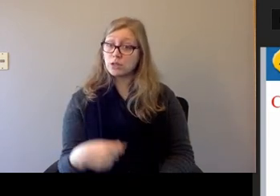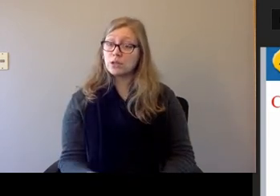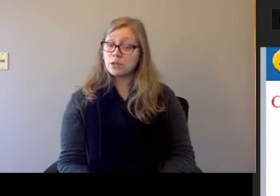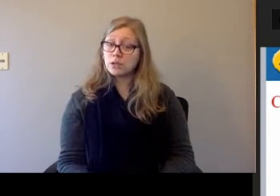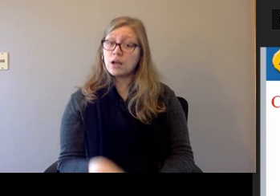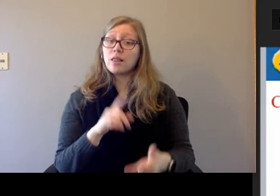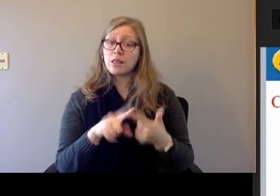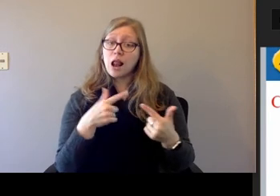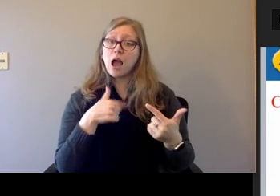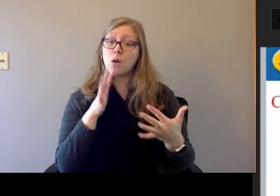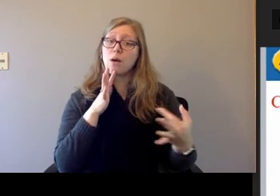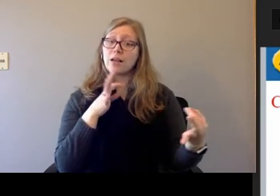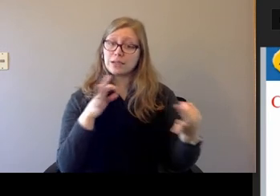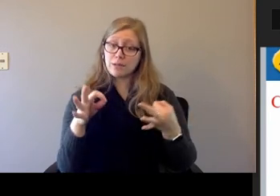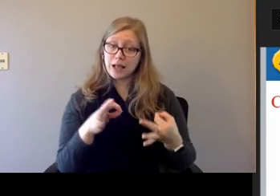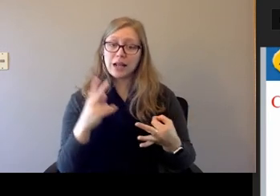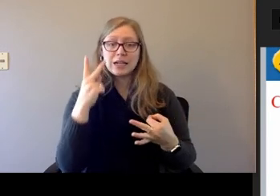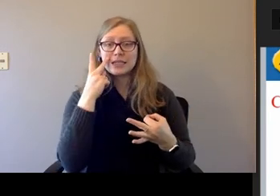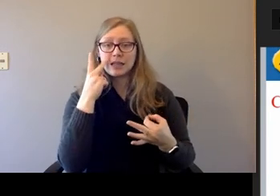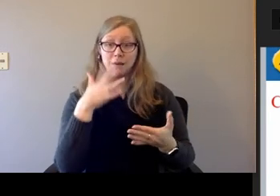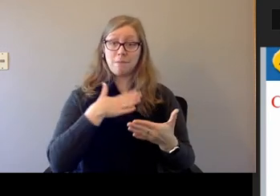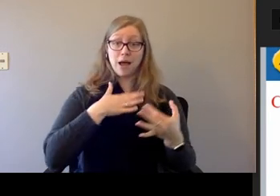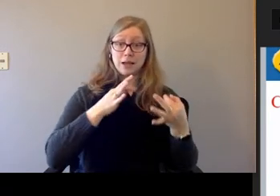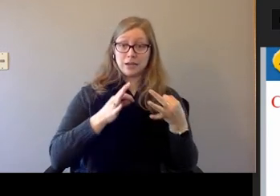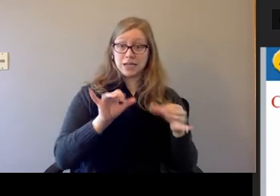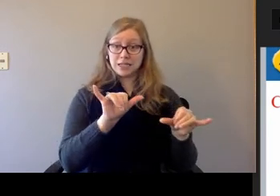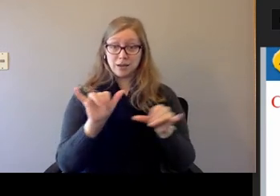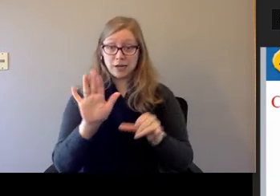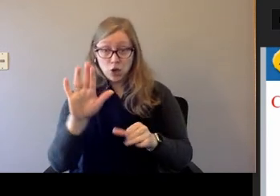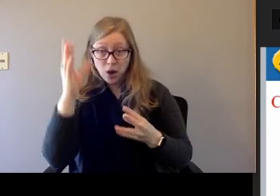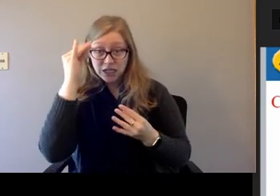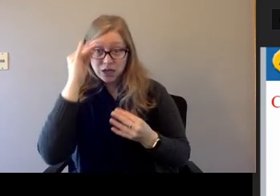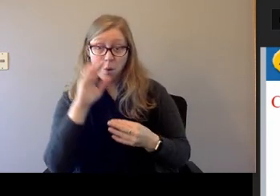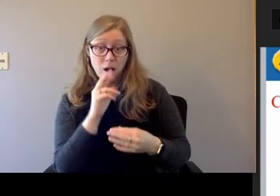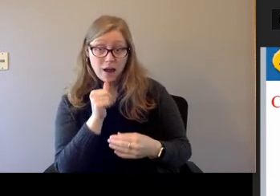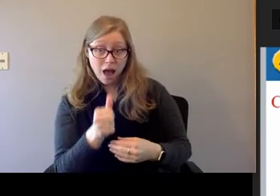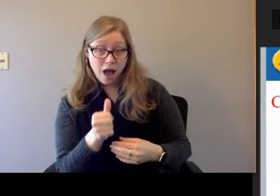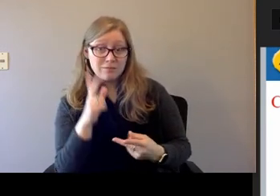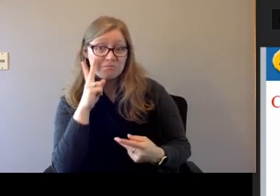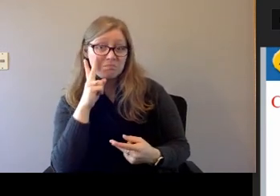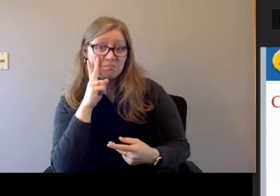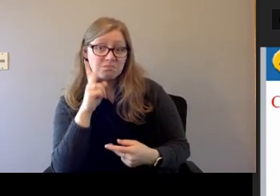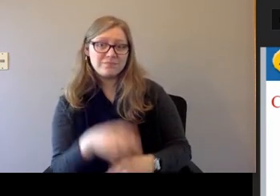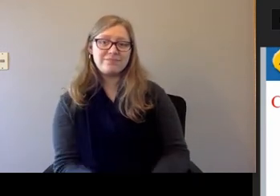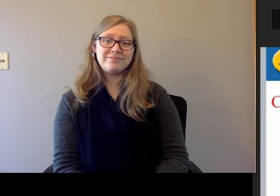explain it in a minute and see if it's the same as what you thought or not.